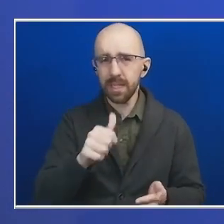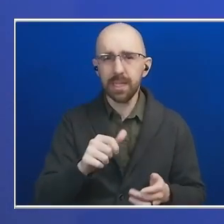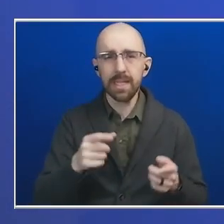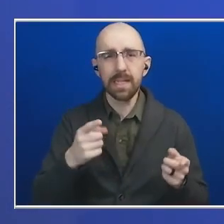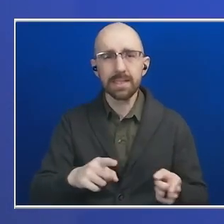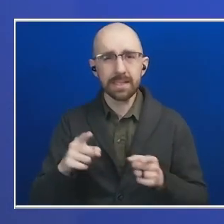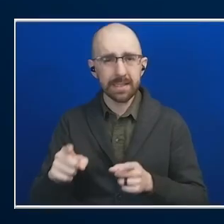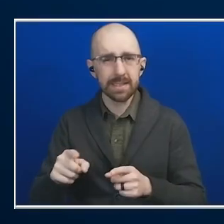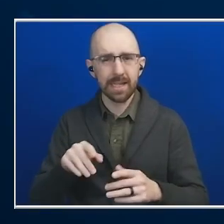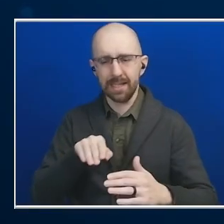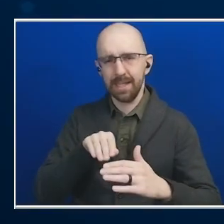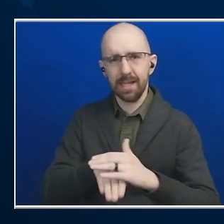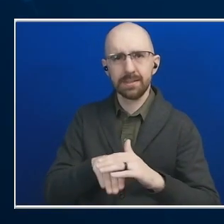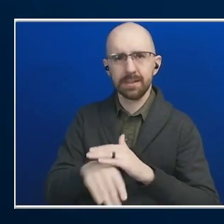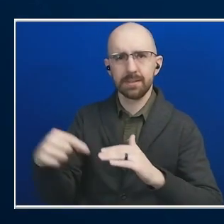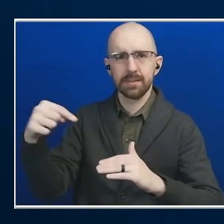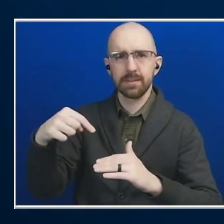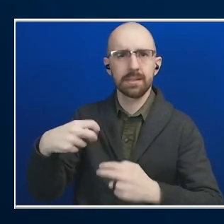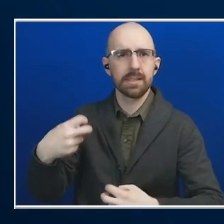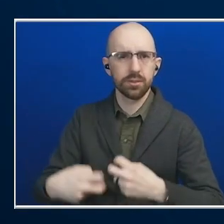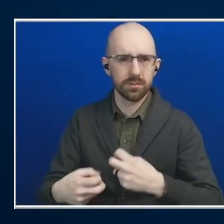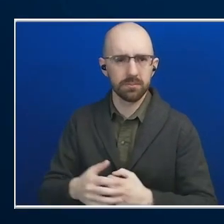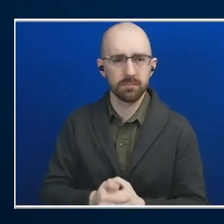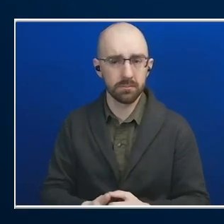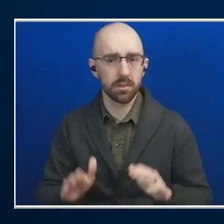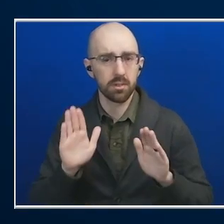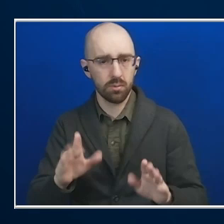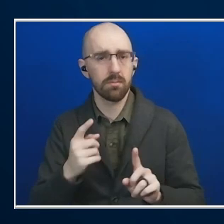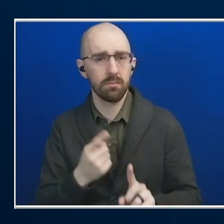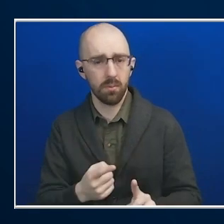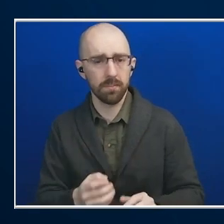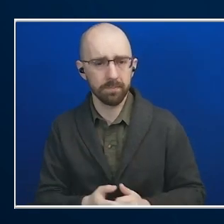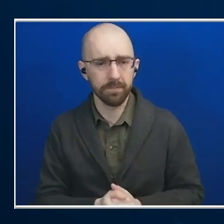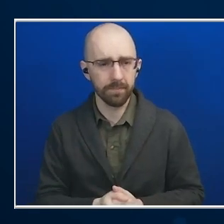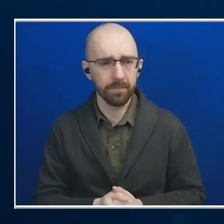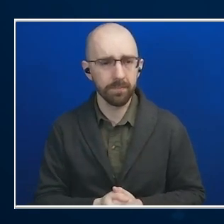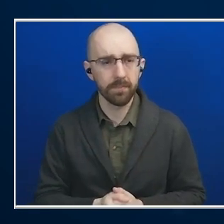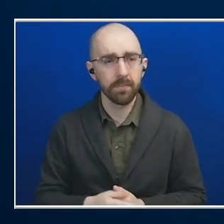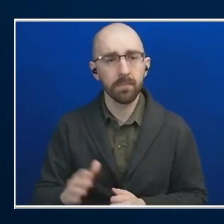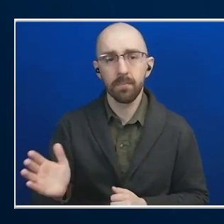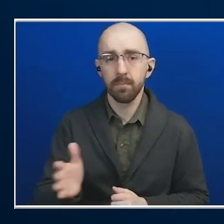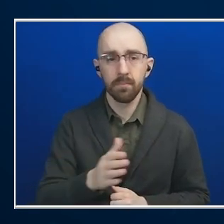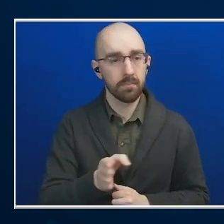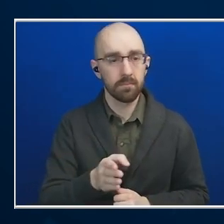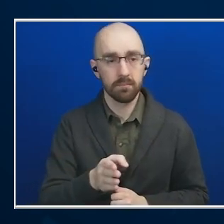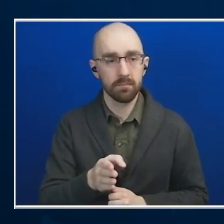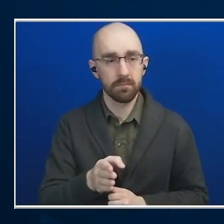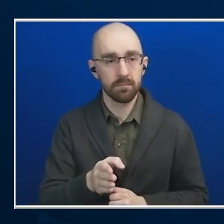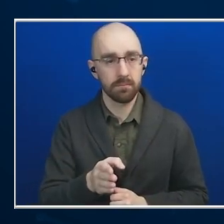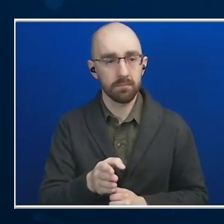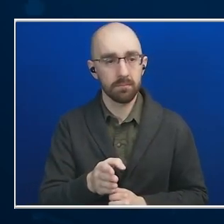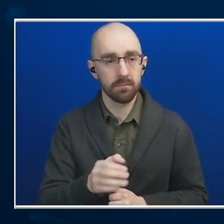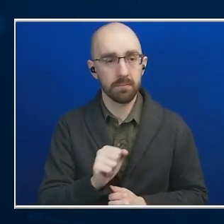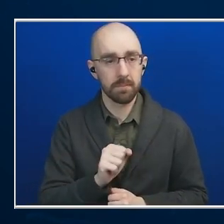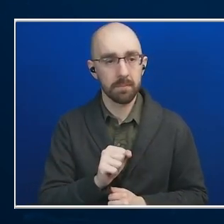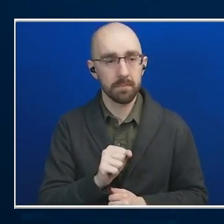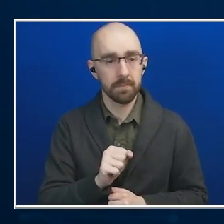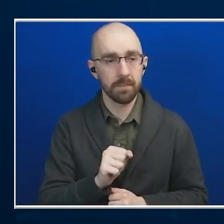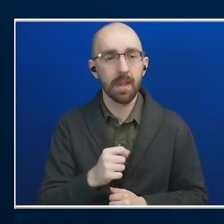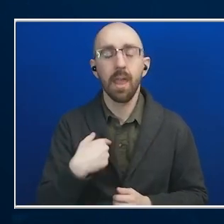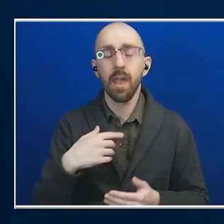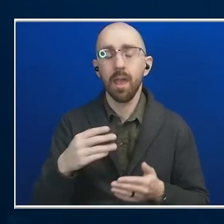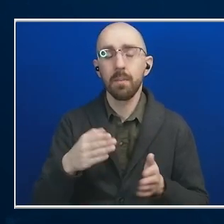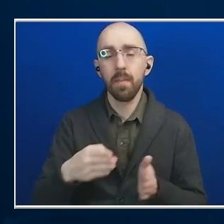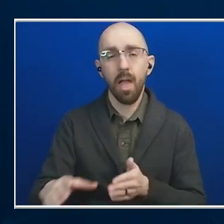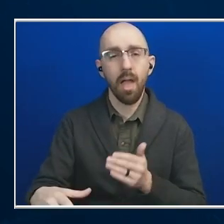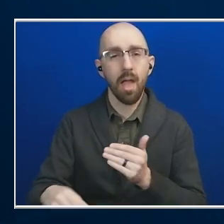issue. Mm-hmm. Great point. Mary has an... Go on. I was going to say, just especially in terms of breast cancer screening,